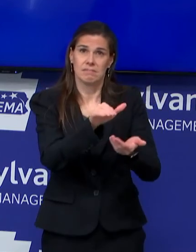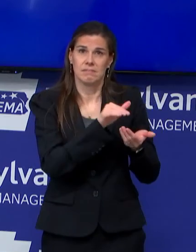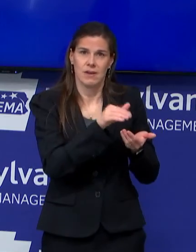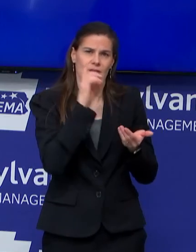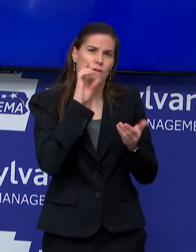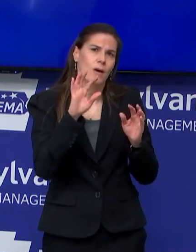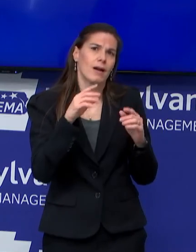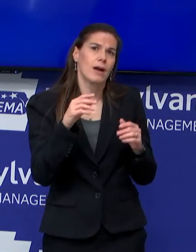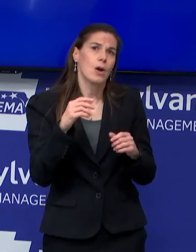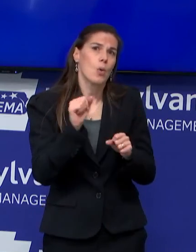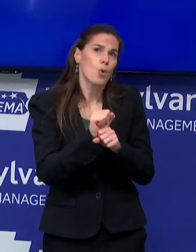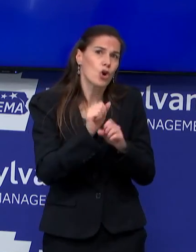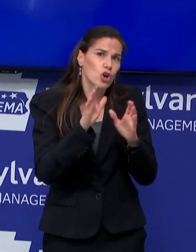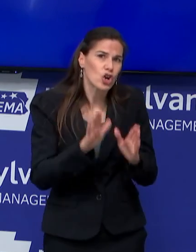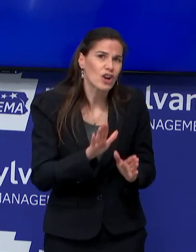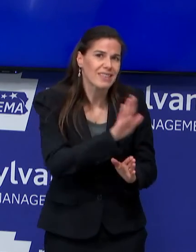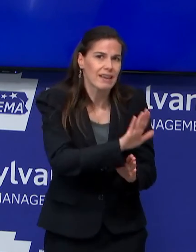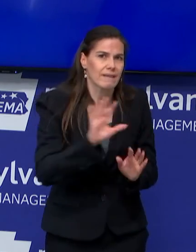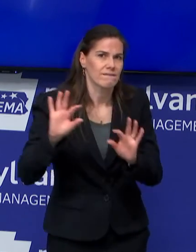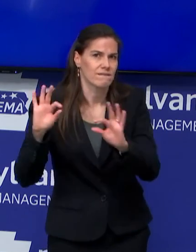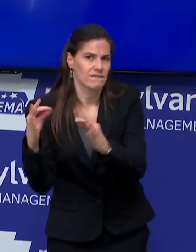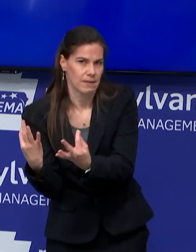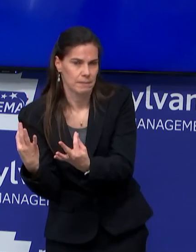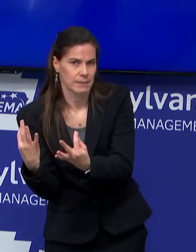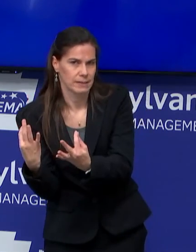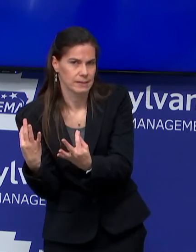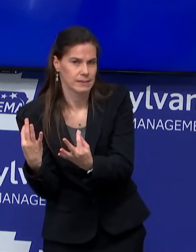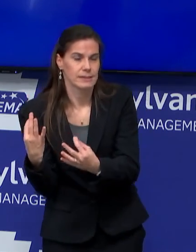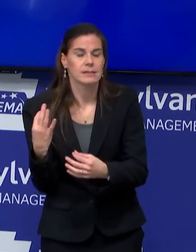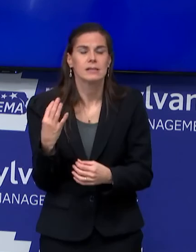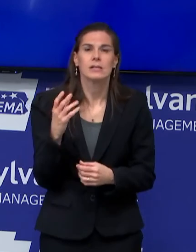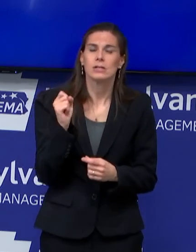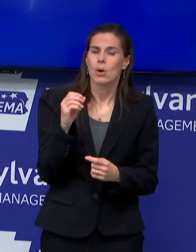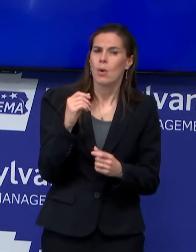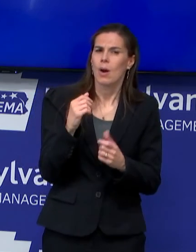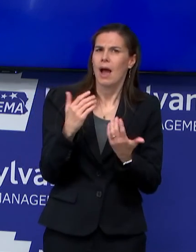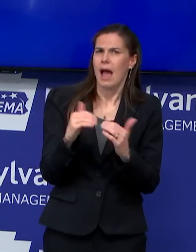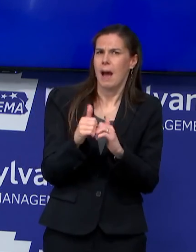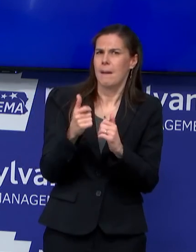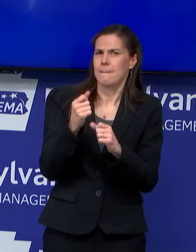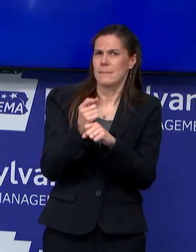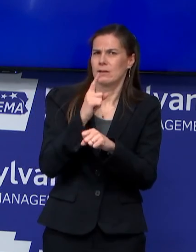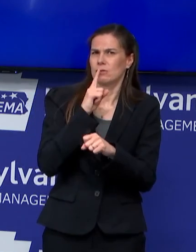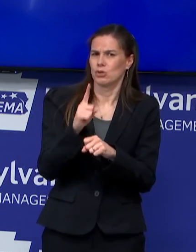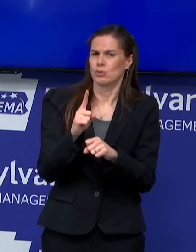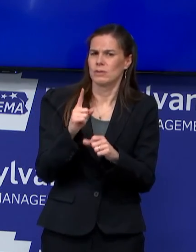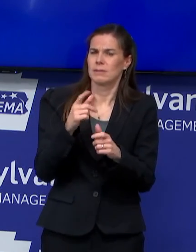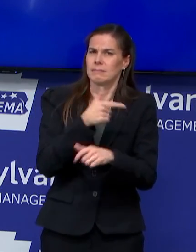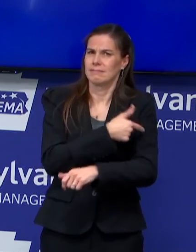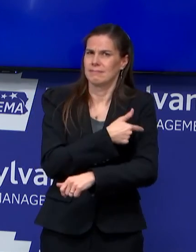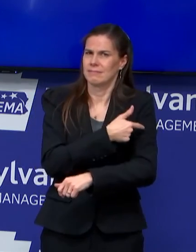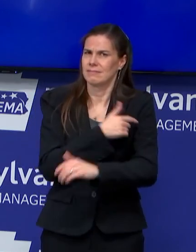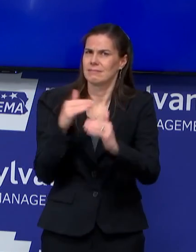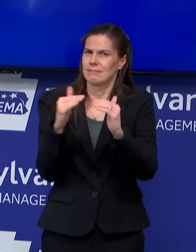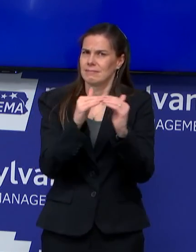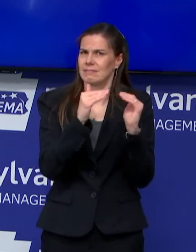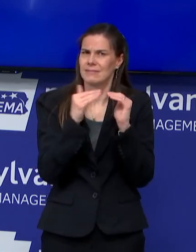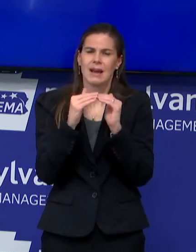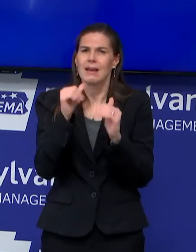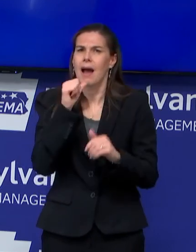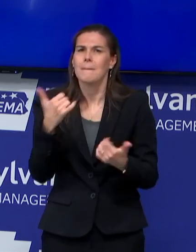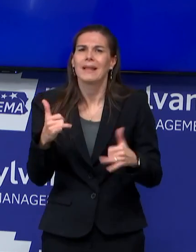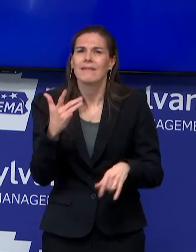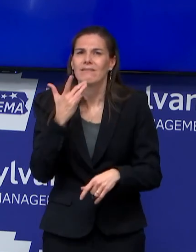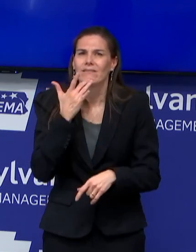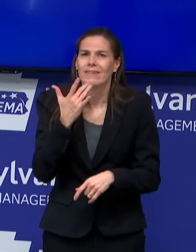health department doing to ensure that providers are distributing vaccine fairly and not playing favorites? This is an equity issue, so